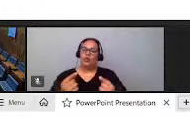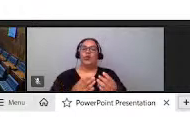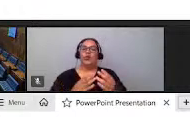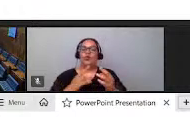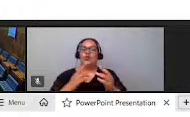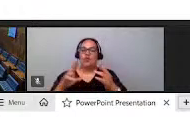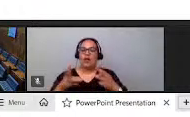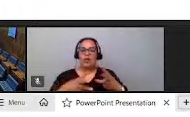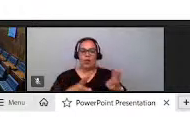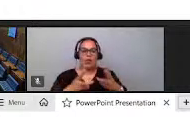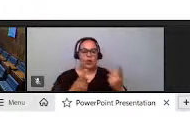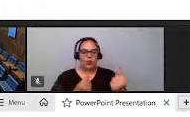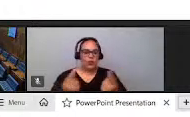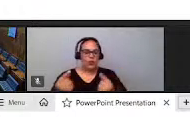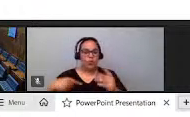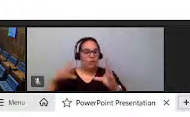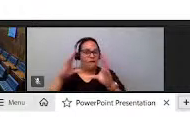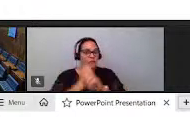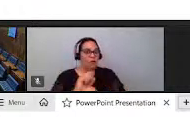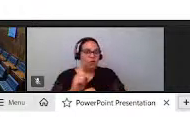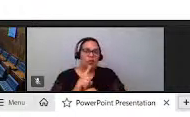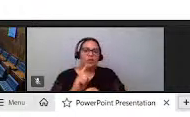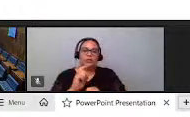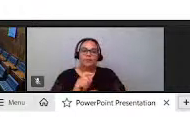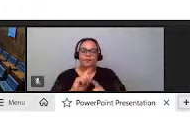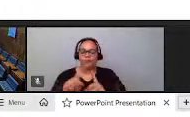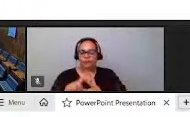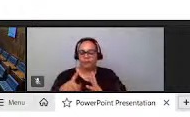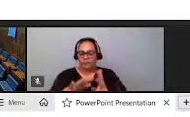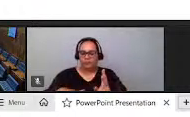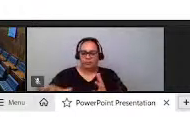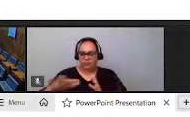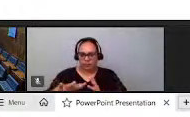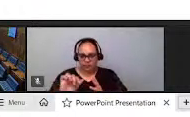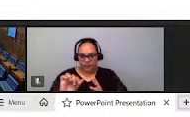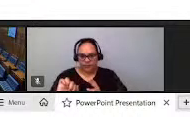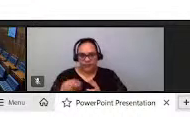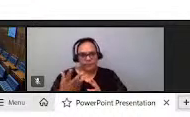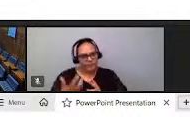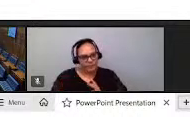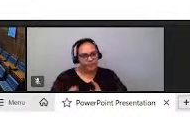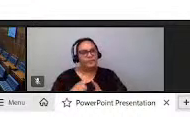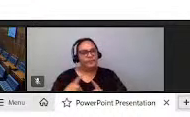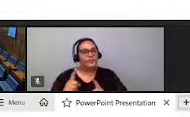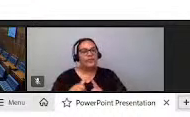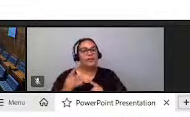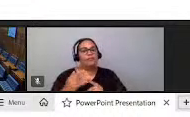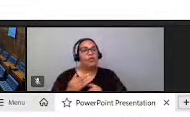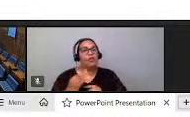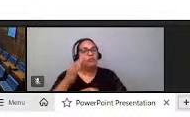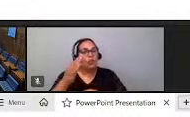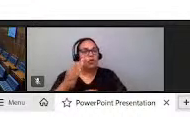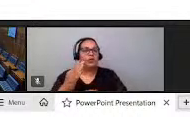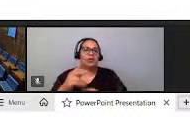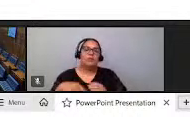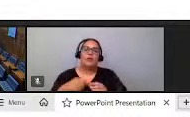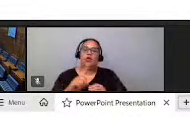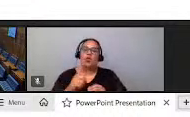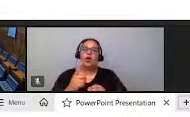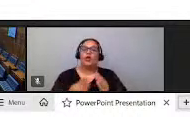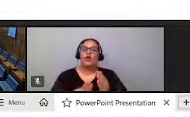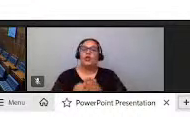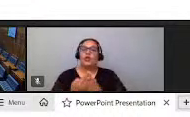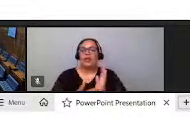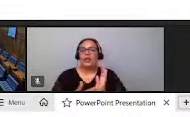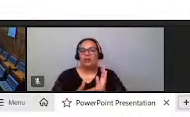strings we are focused on the respective areas and even going forward in terms of with the new